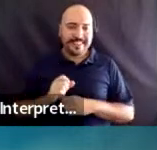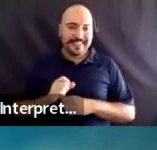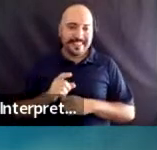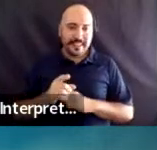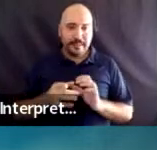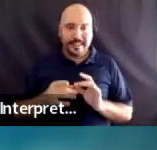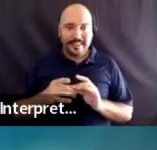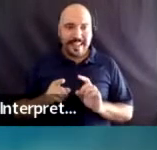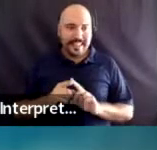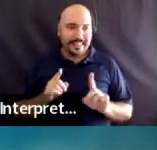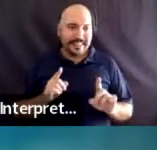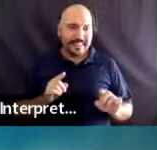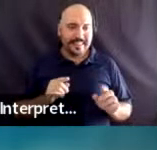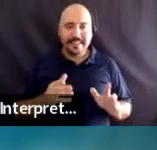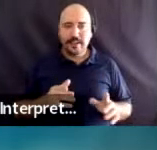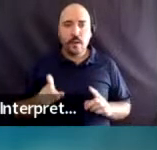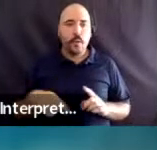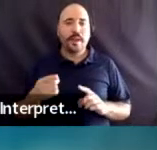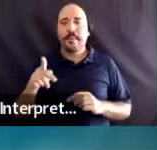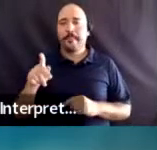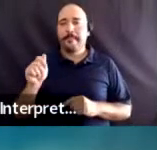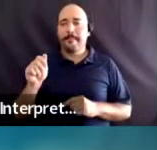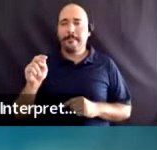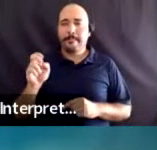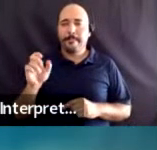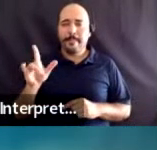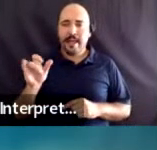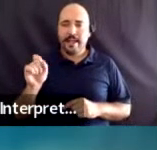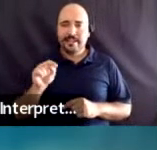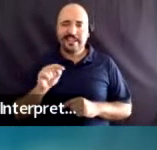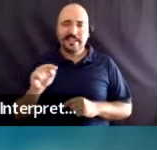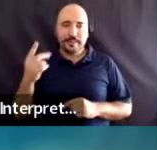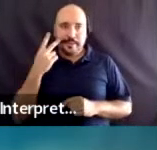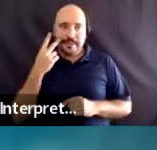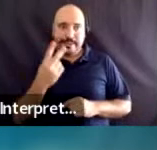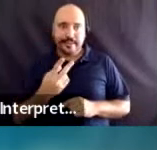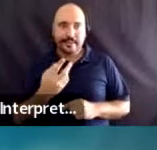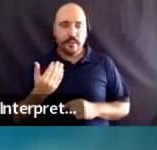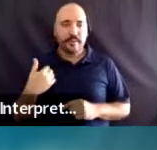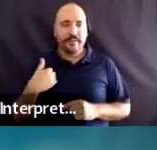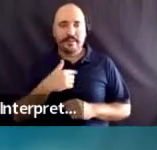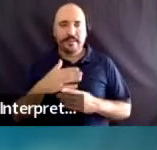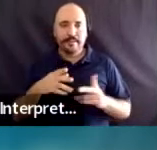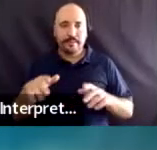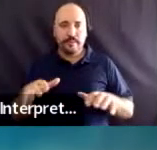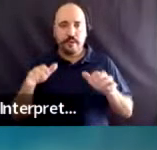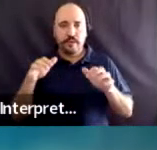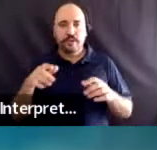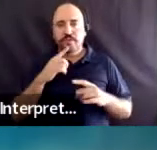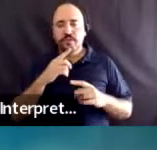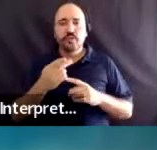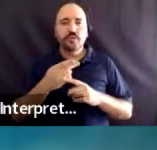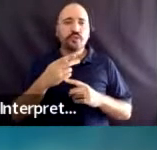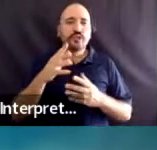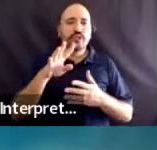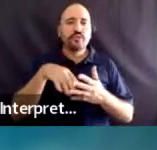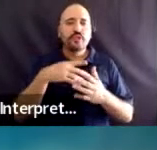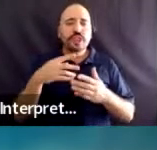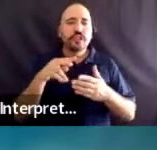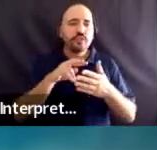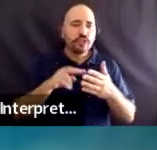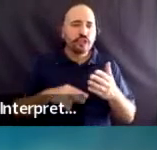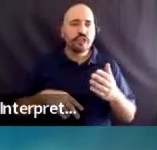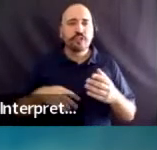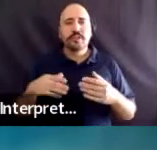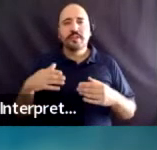an attendee, only the panelists will see it. And this is because we have some folks in the audience that are screen reader users and have requested to